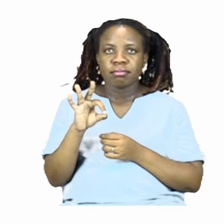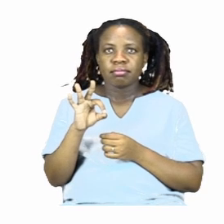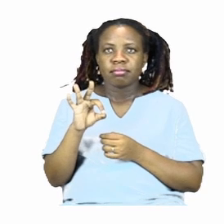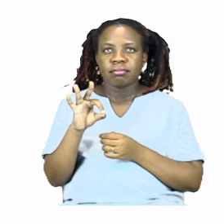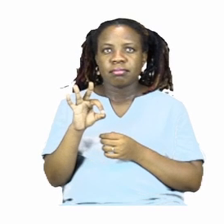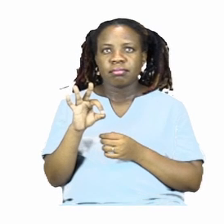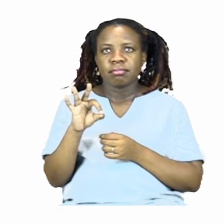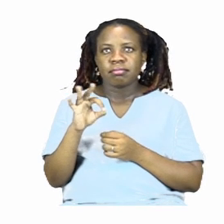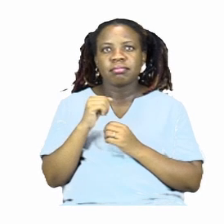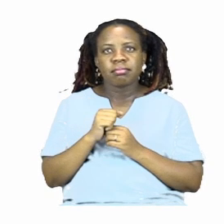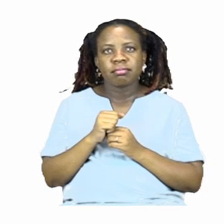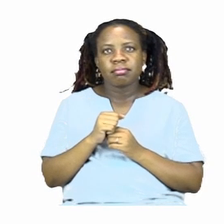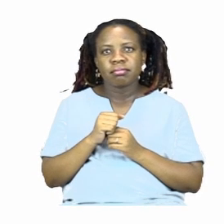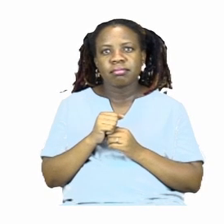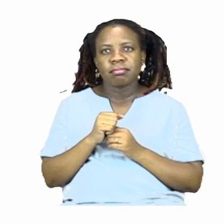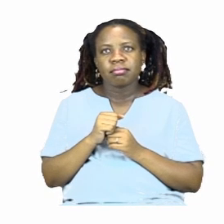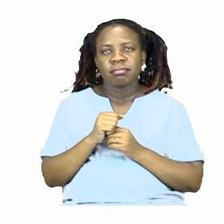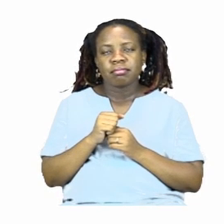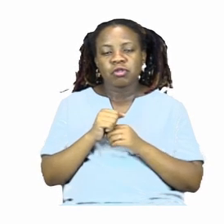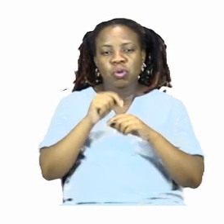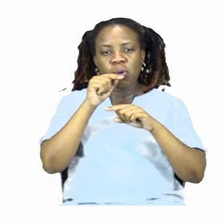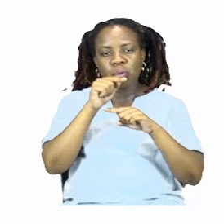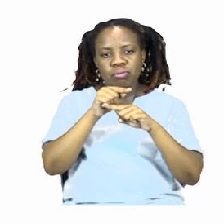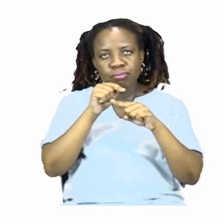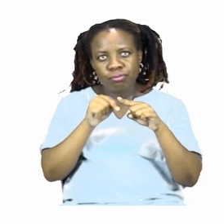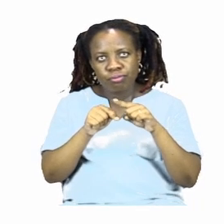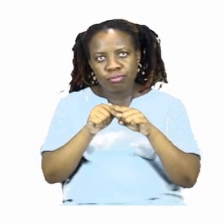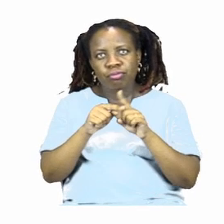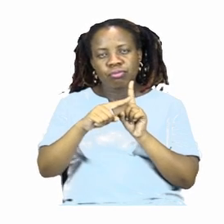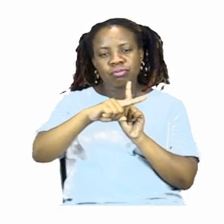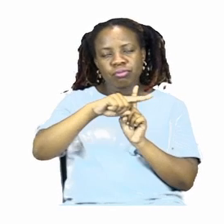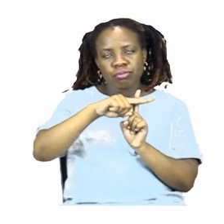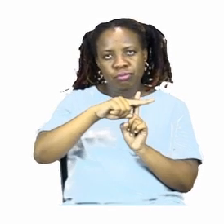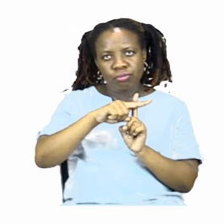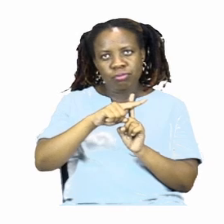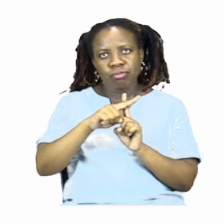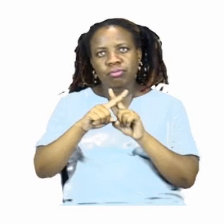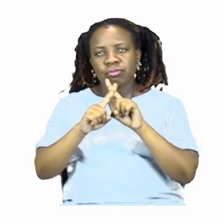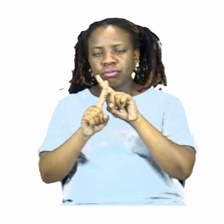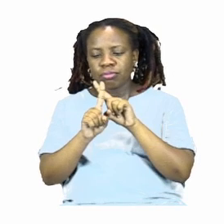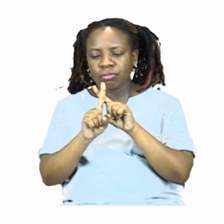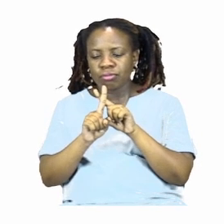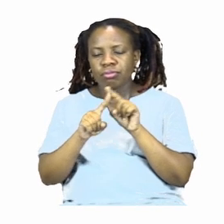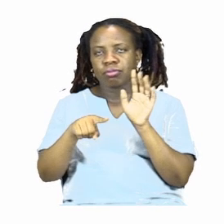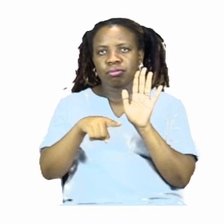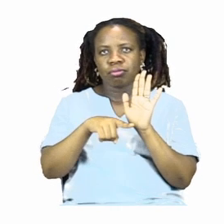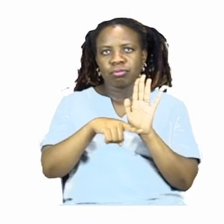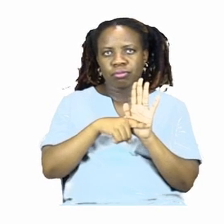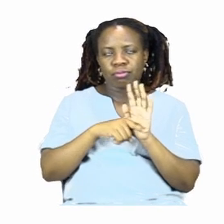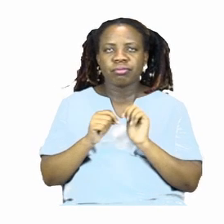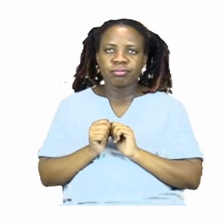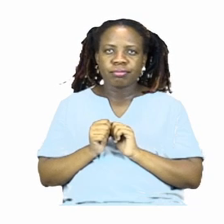Now here we have to do computation. And there, if you look carefully, you will see you have